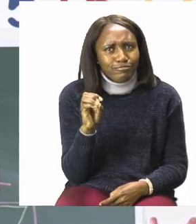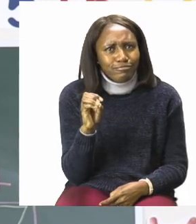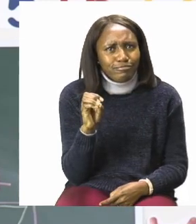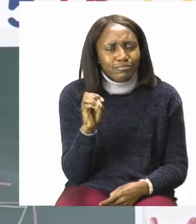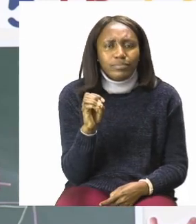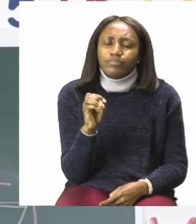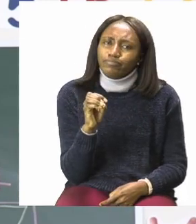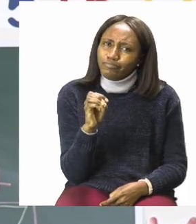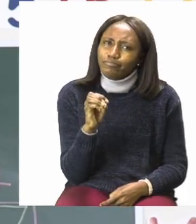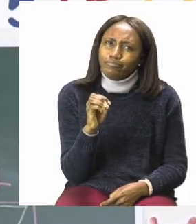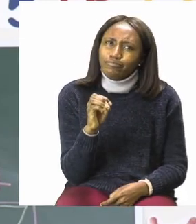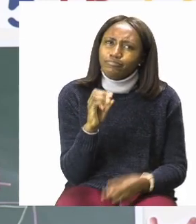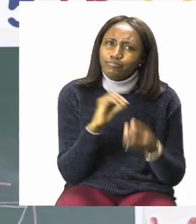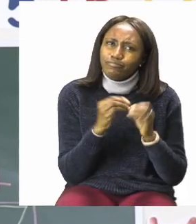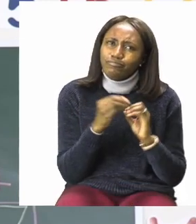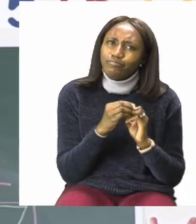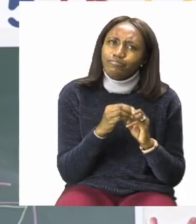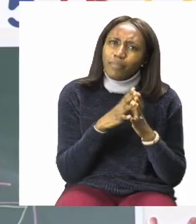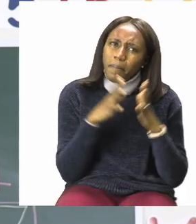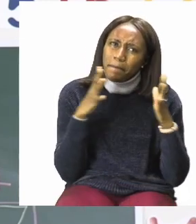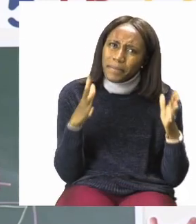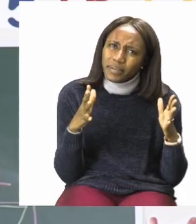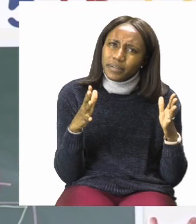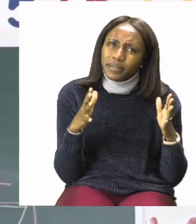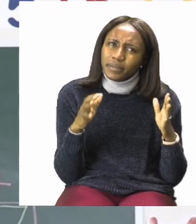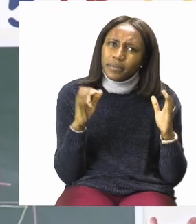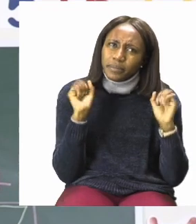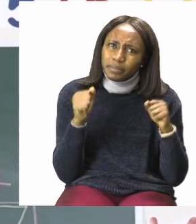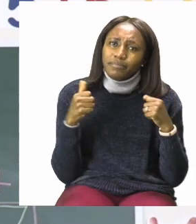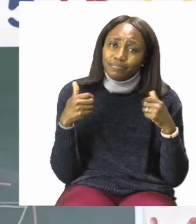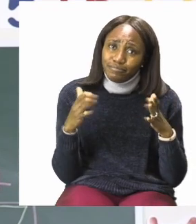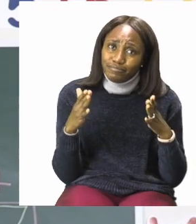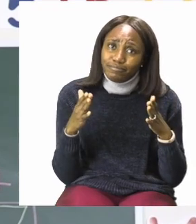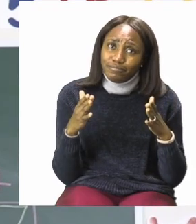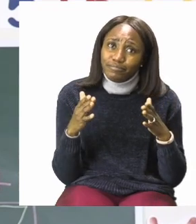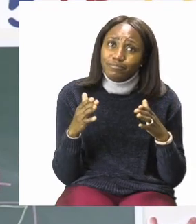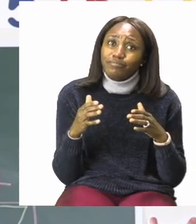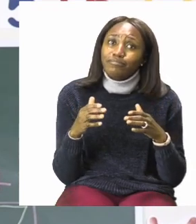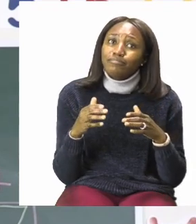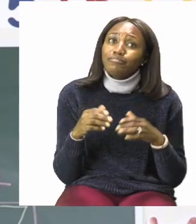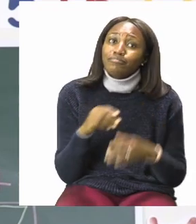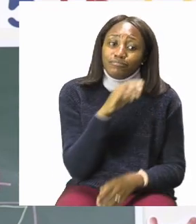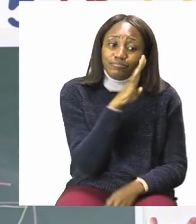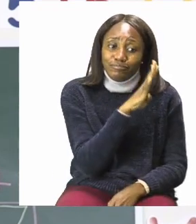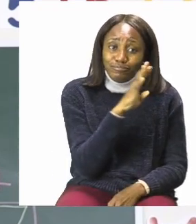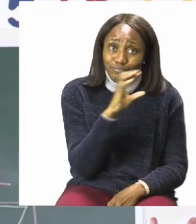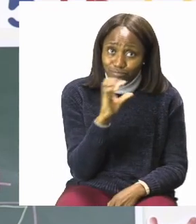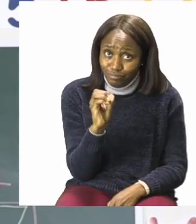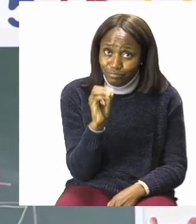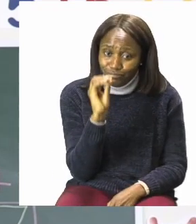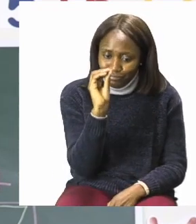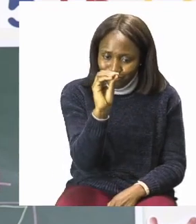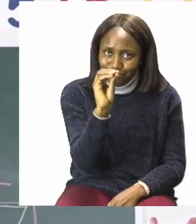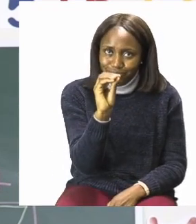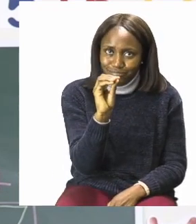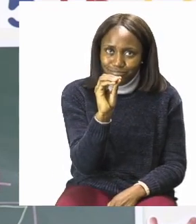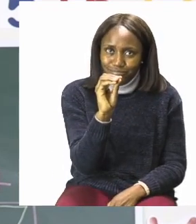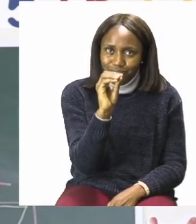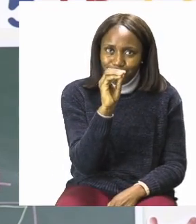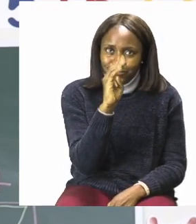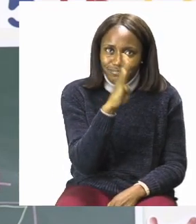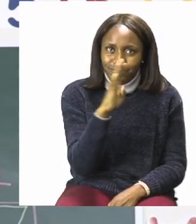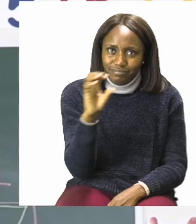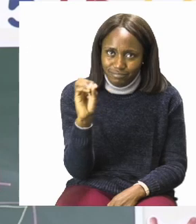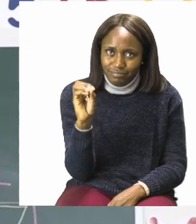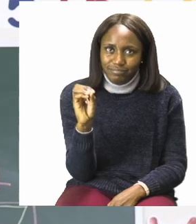the biggest number that we have needs to start in the first box. The 40 is going to be here